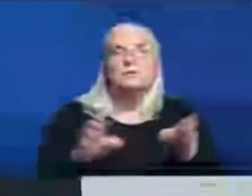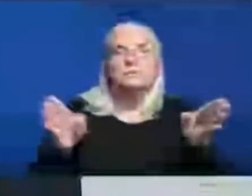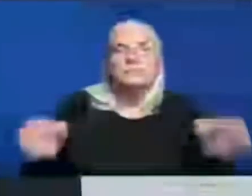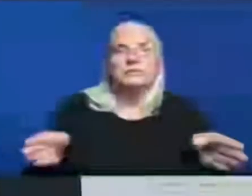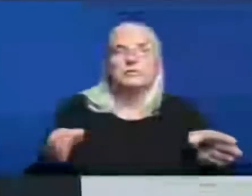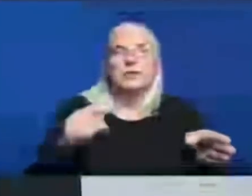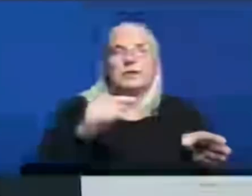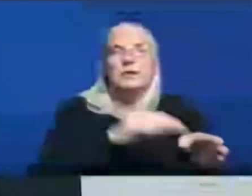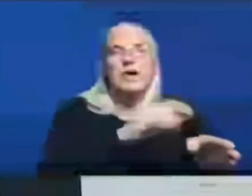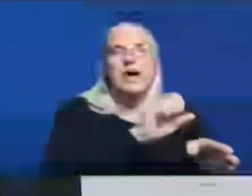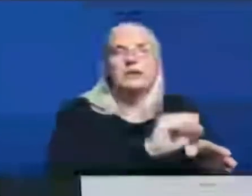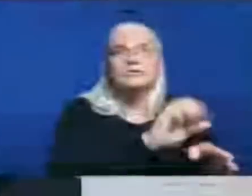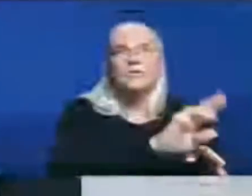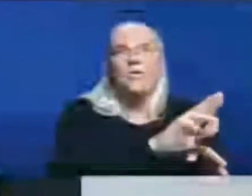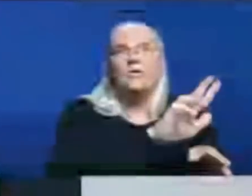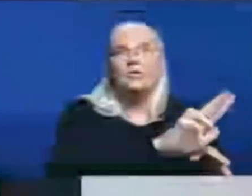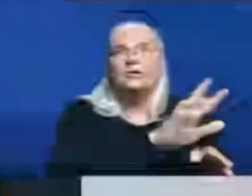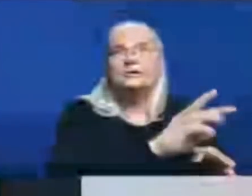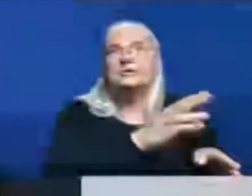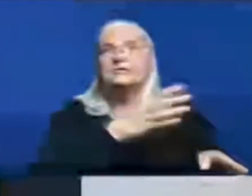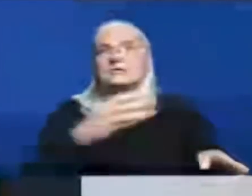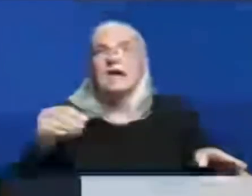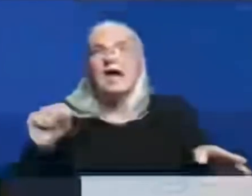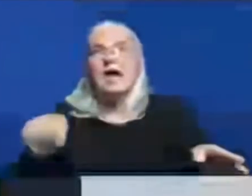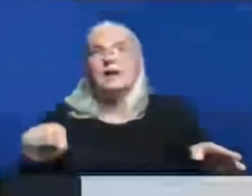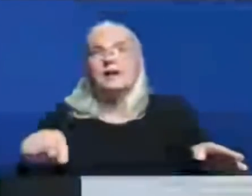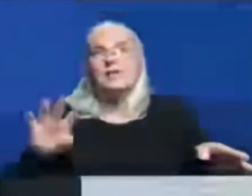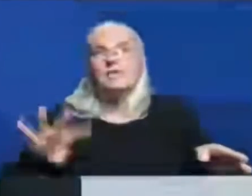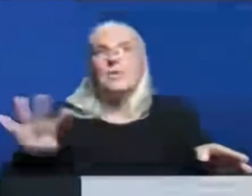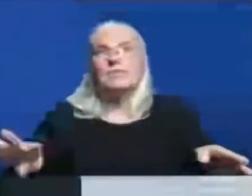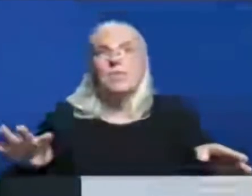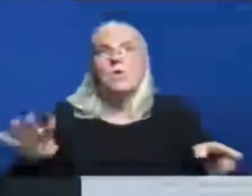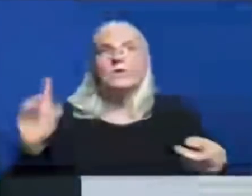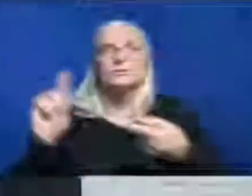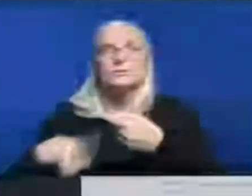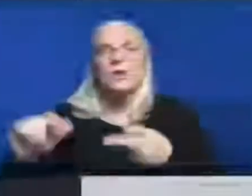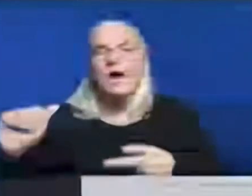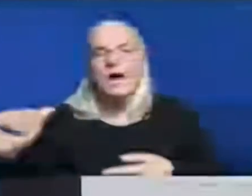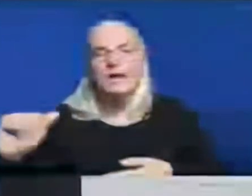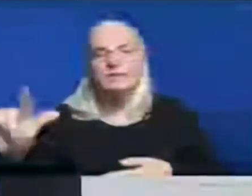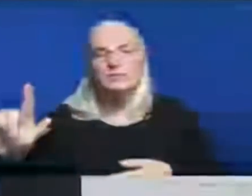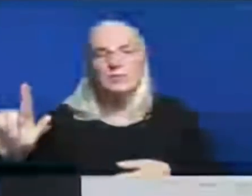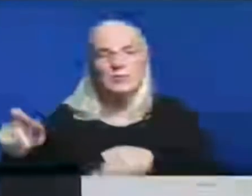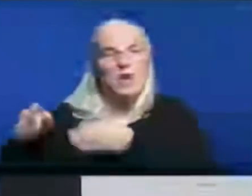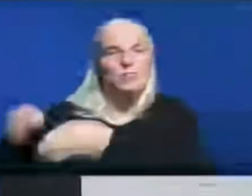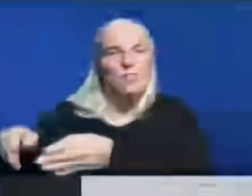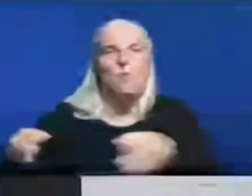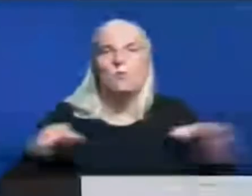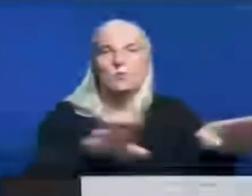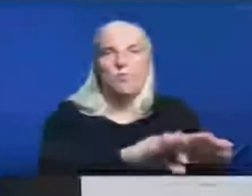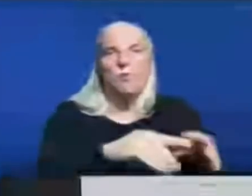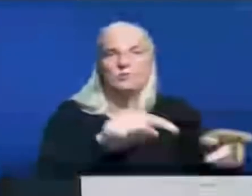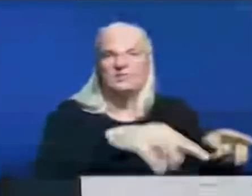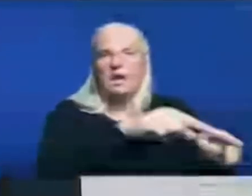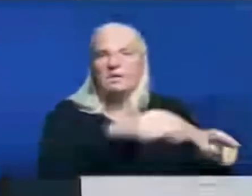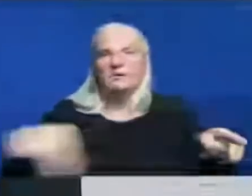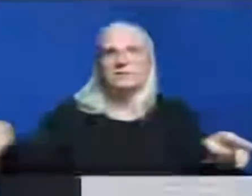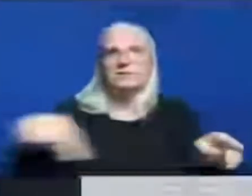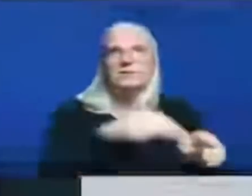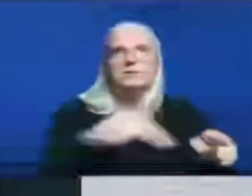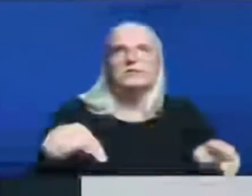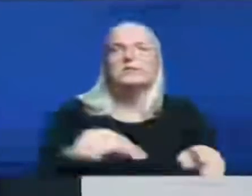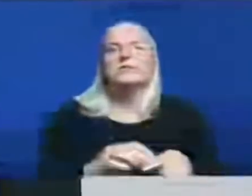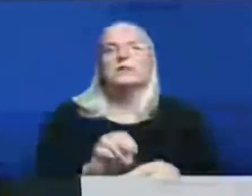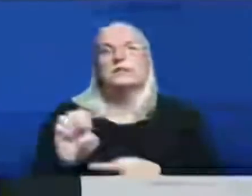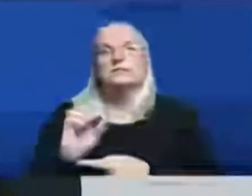36 and 44 to A21, which is just east of Westwood. There isn't currently fire